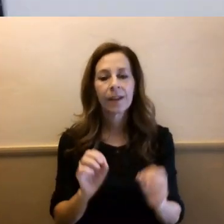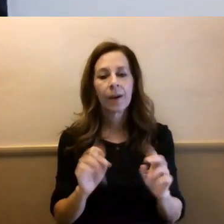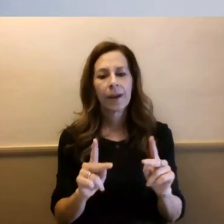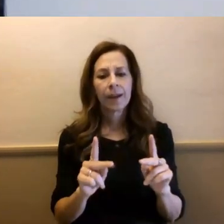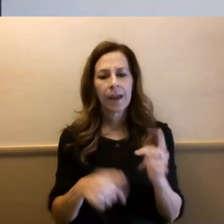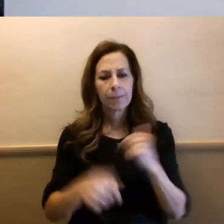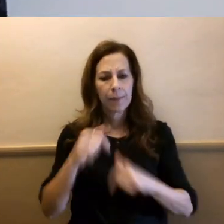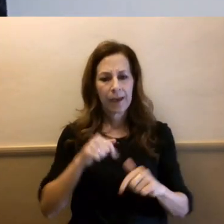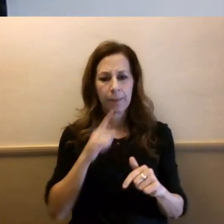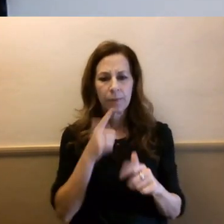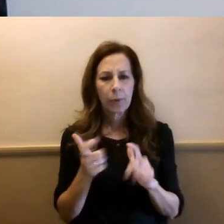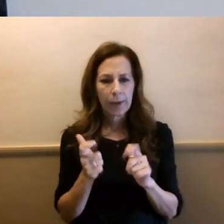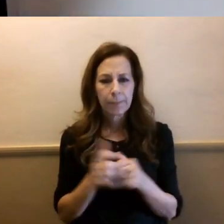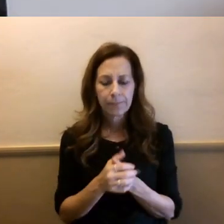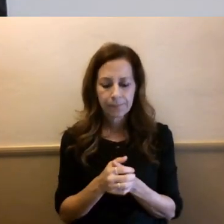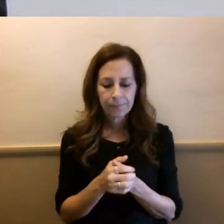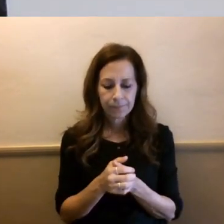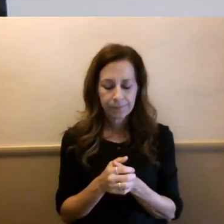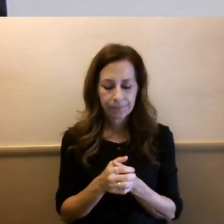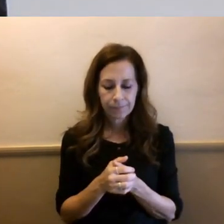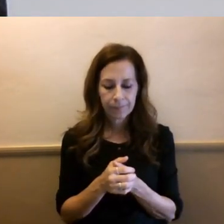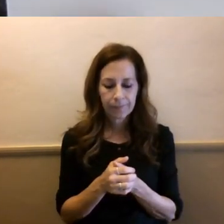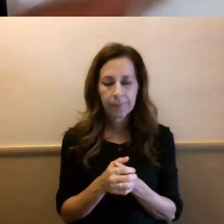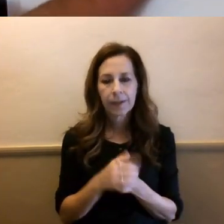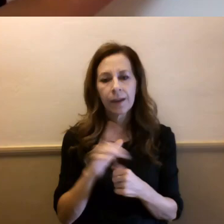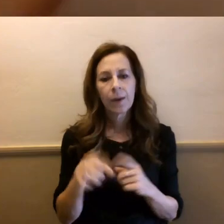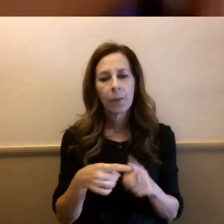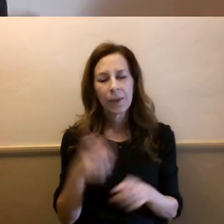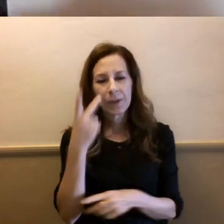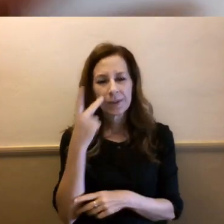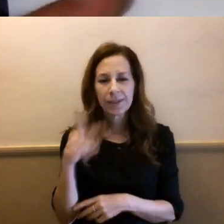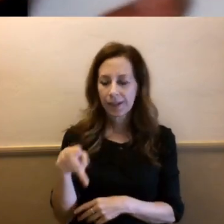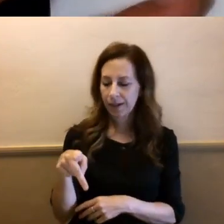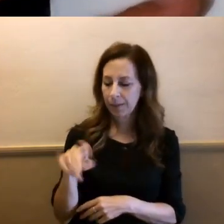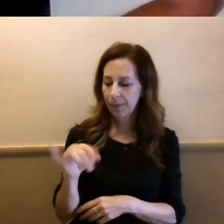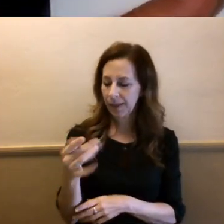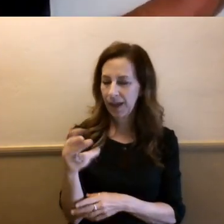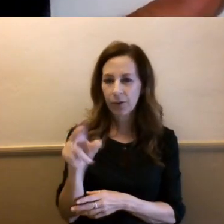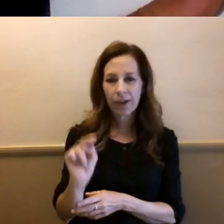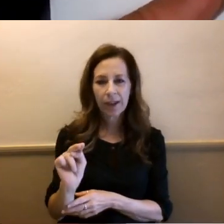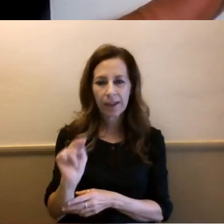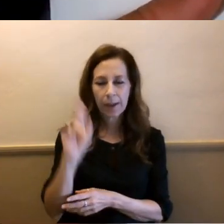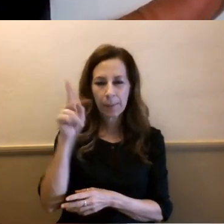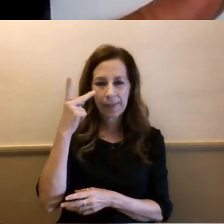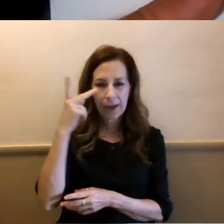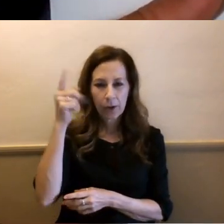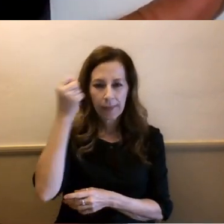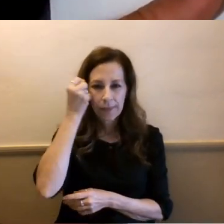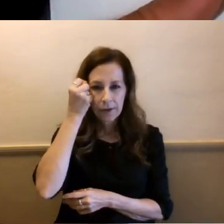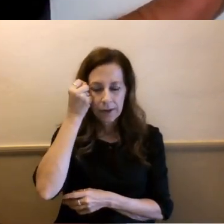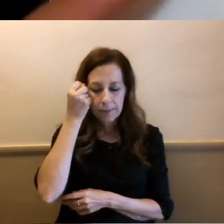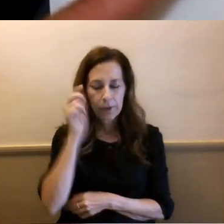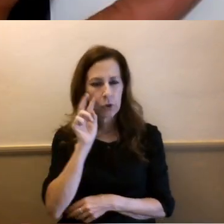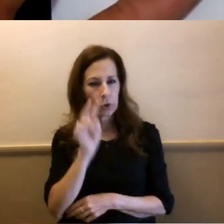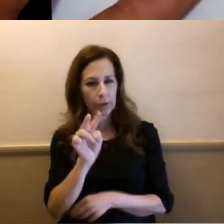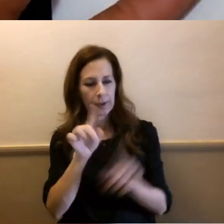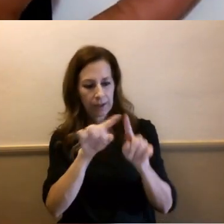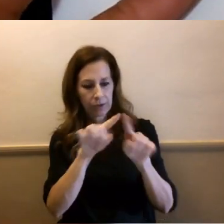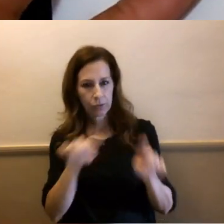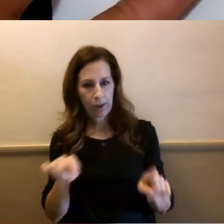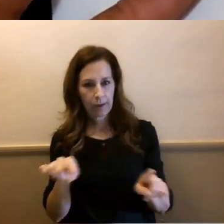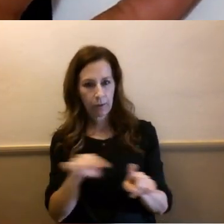Oh, just to go back again, when we're looking at the Pythagorean theorem and we're looking at the